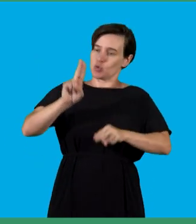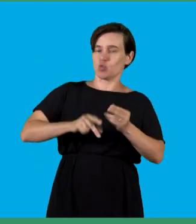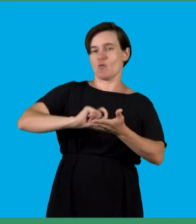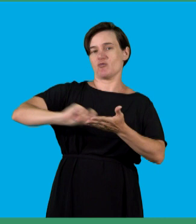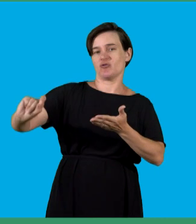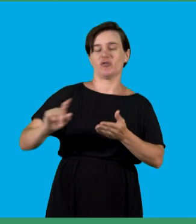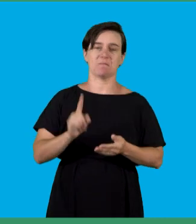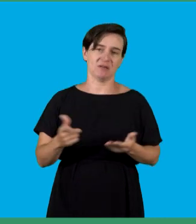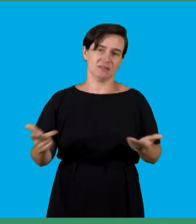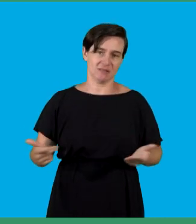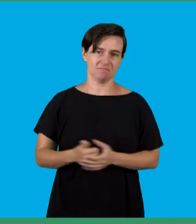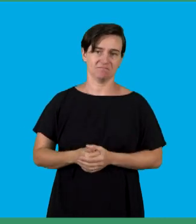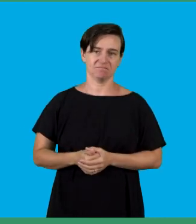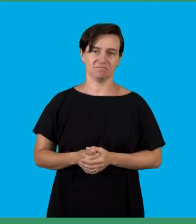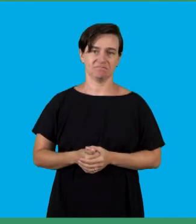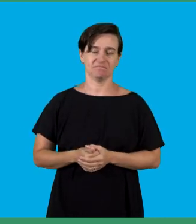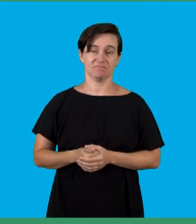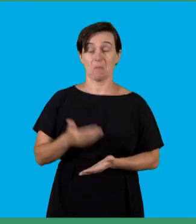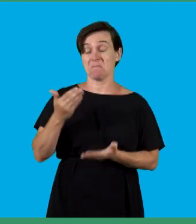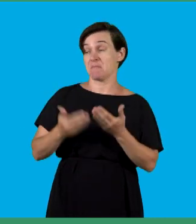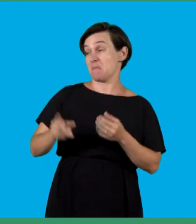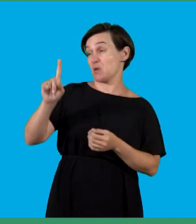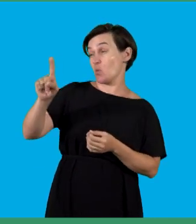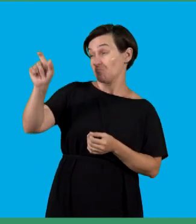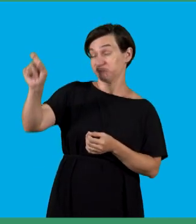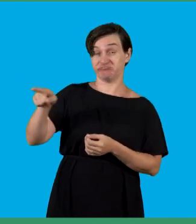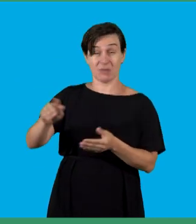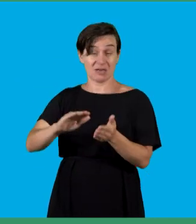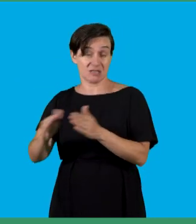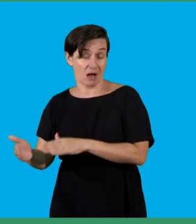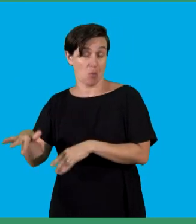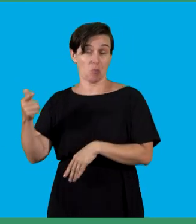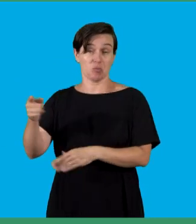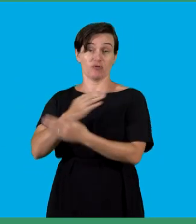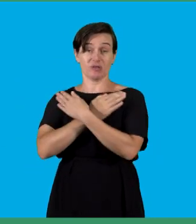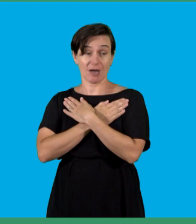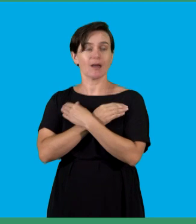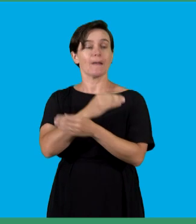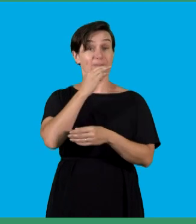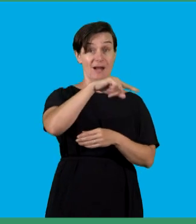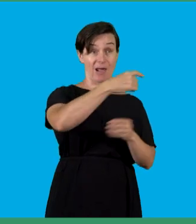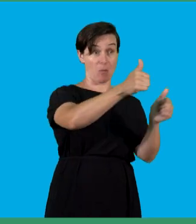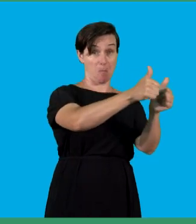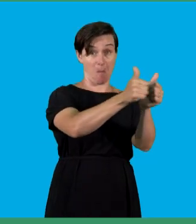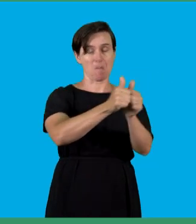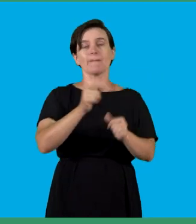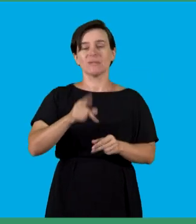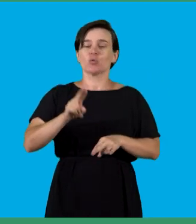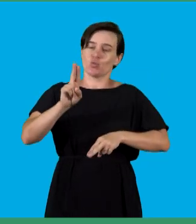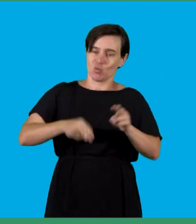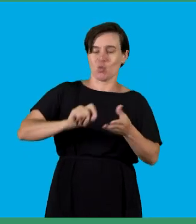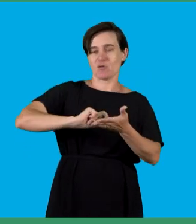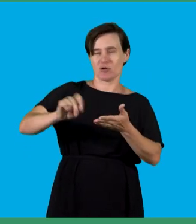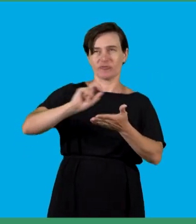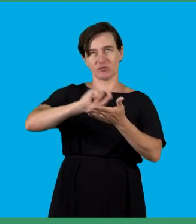new agreement. So with the partnership, if one partner dies or retires, a new partnership agreement has to be written or has